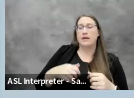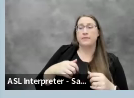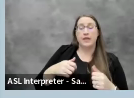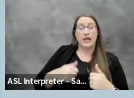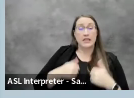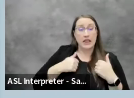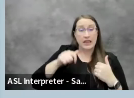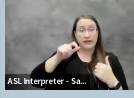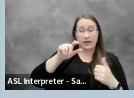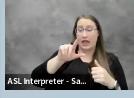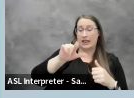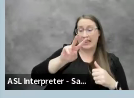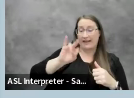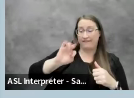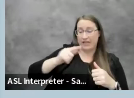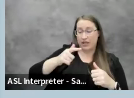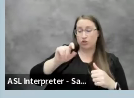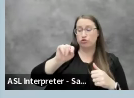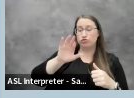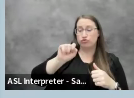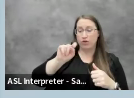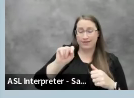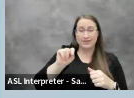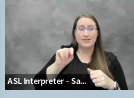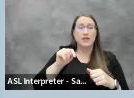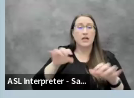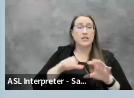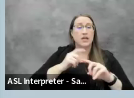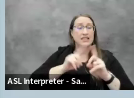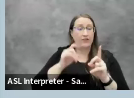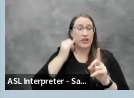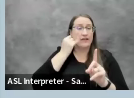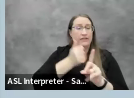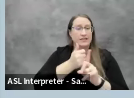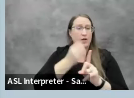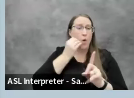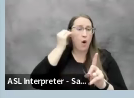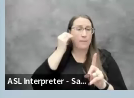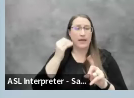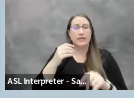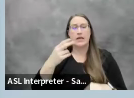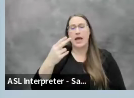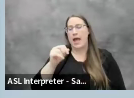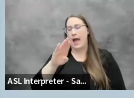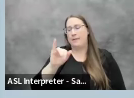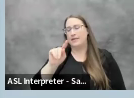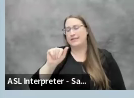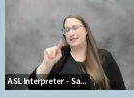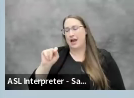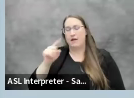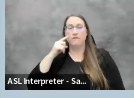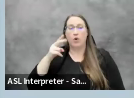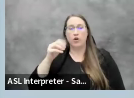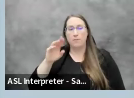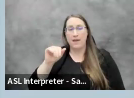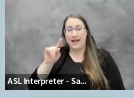done differently if a home is a Habitat for Humanity home? Any restrictions we have with Habitat for